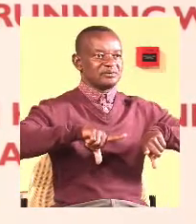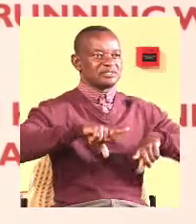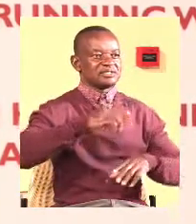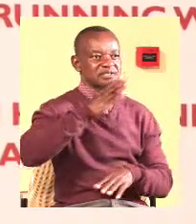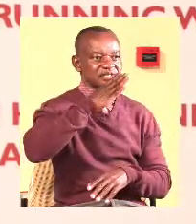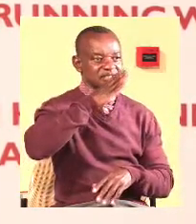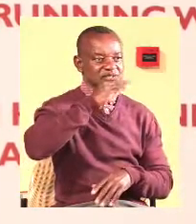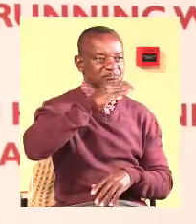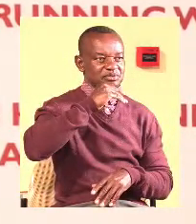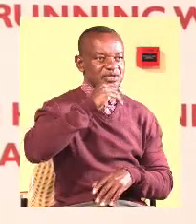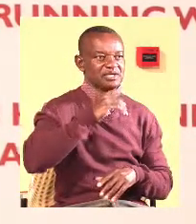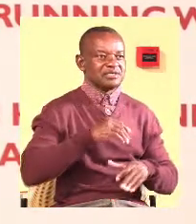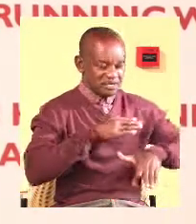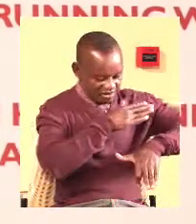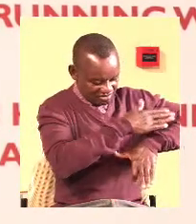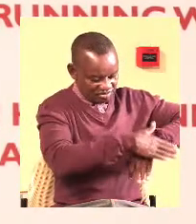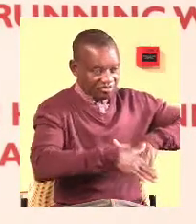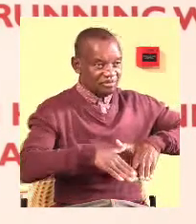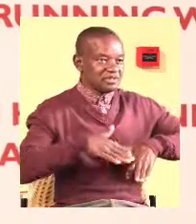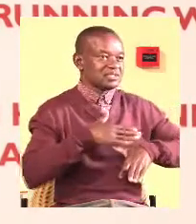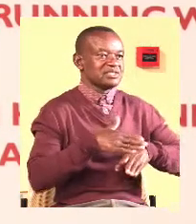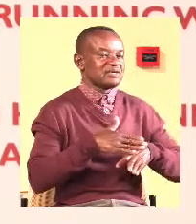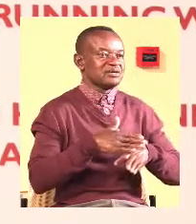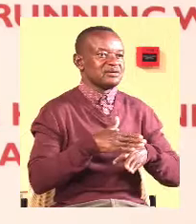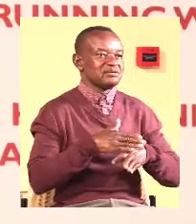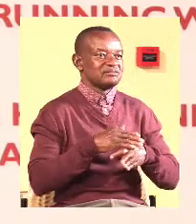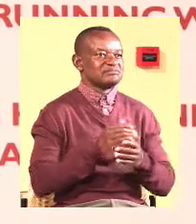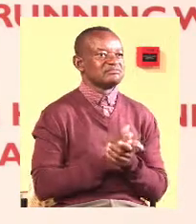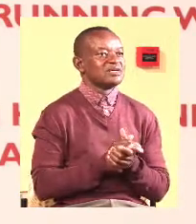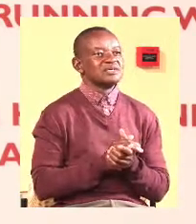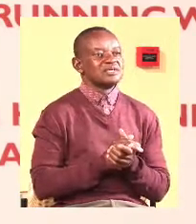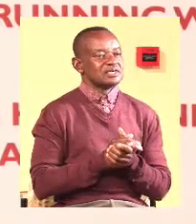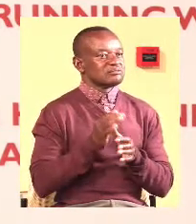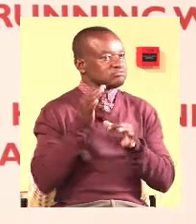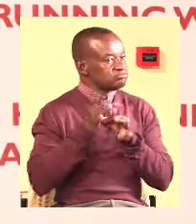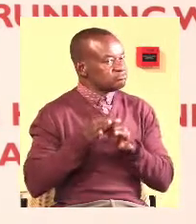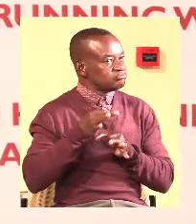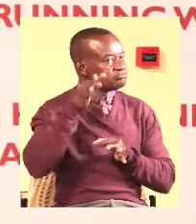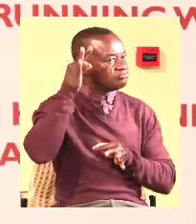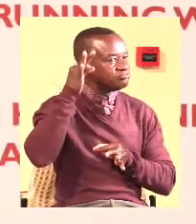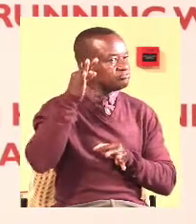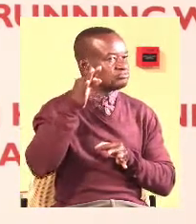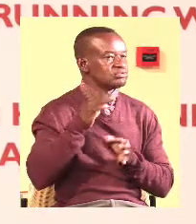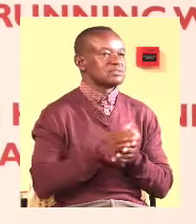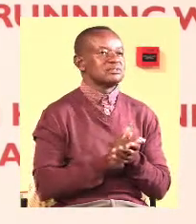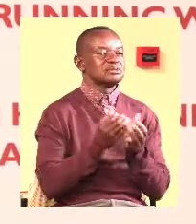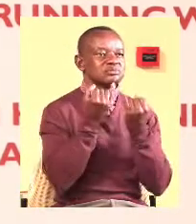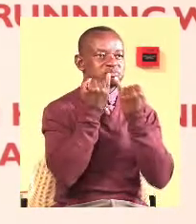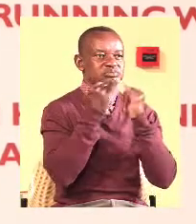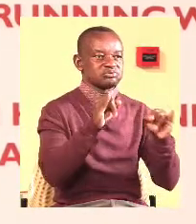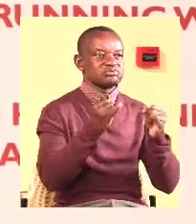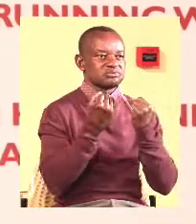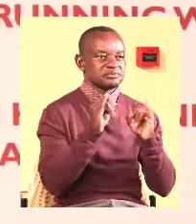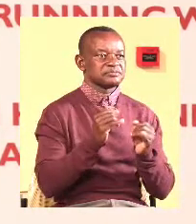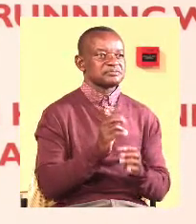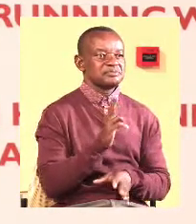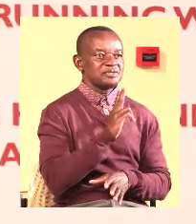important because people can be in their remote areas and they can still listen to the radio in their